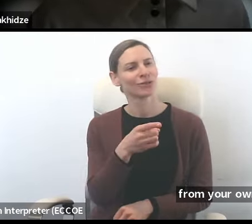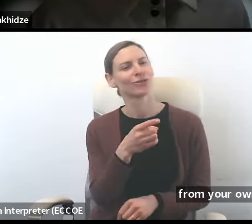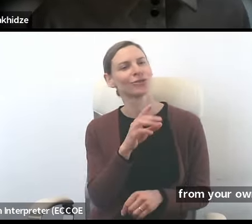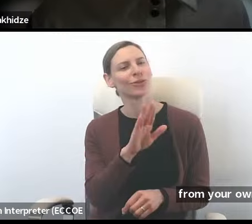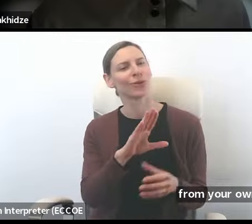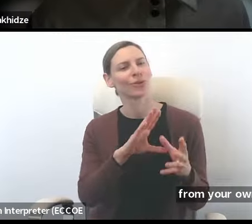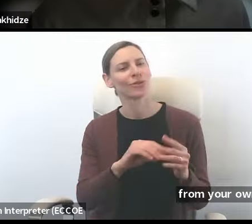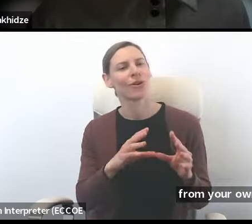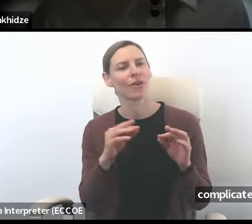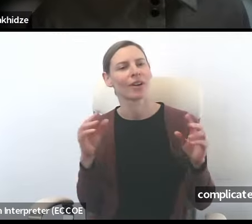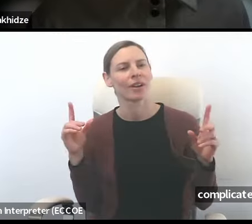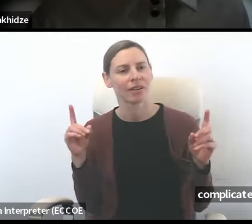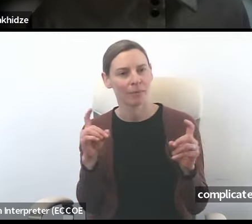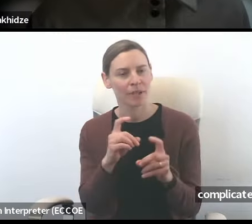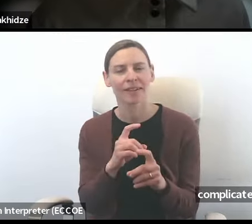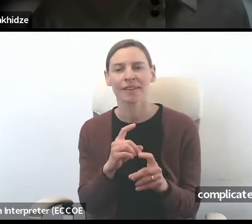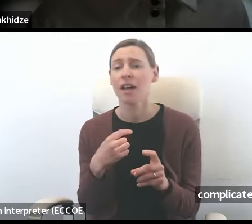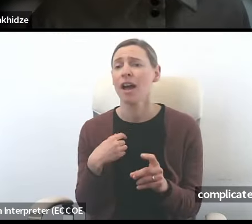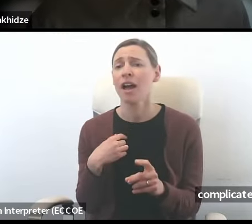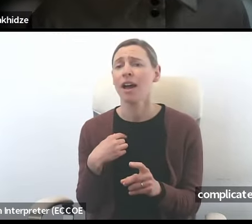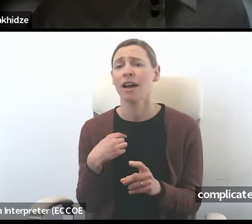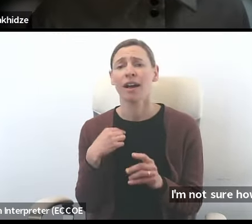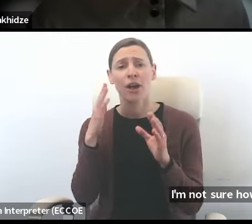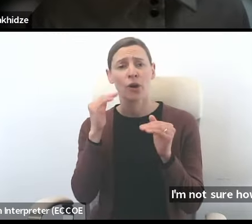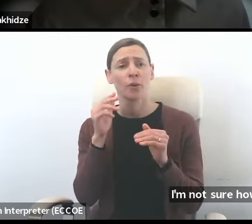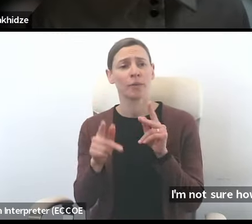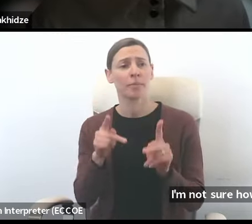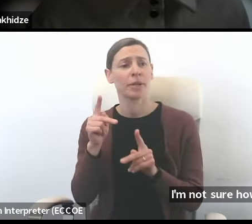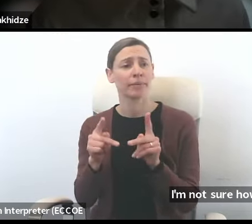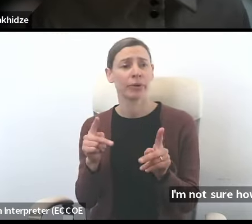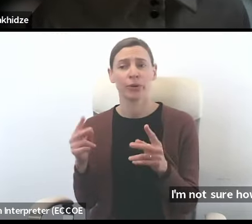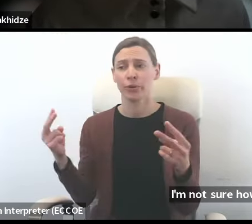I hope that the audience will have more questions about this.